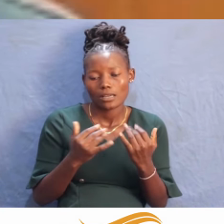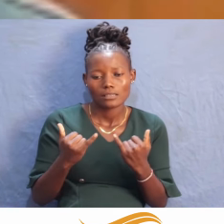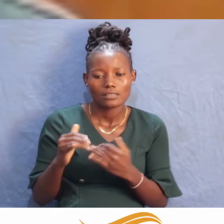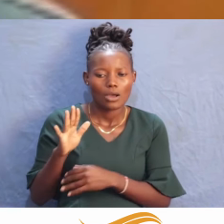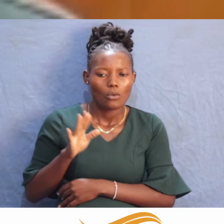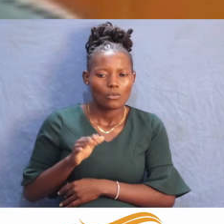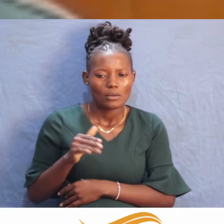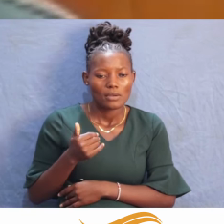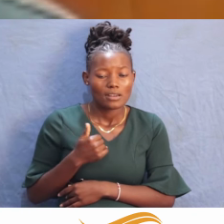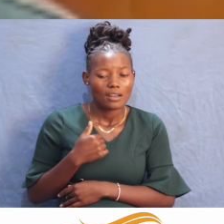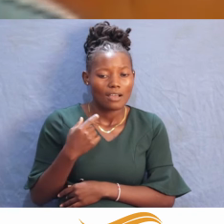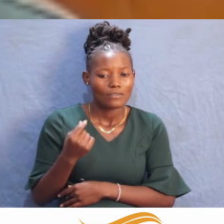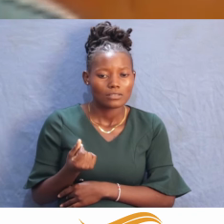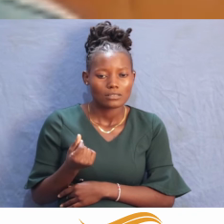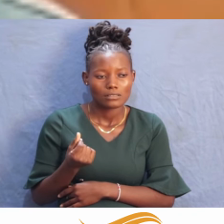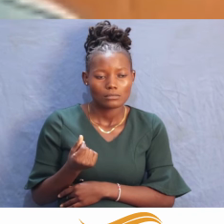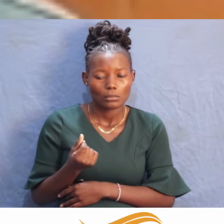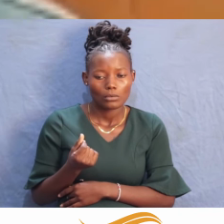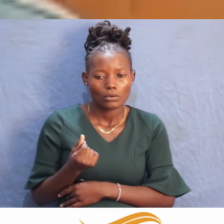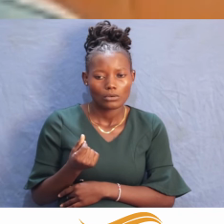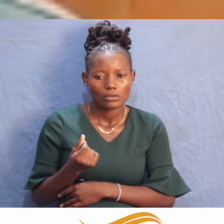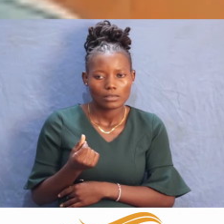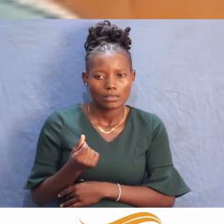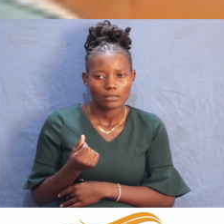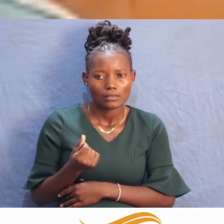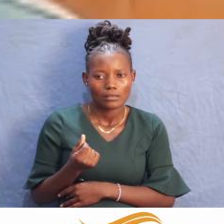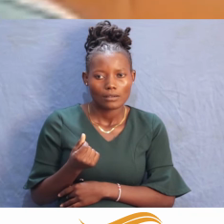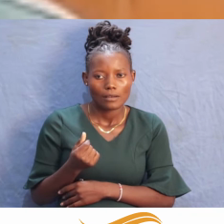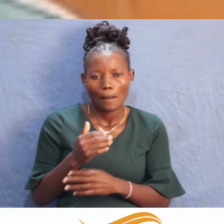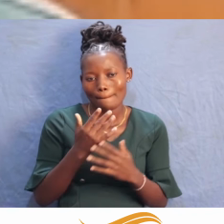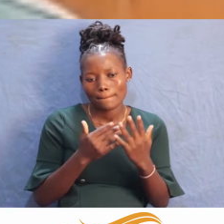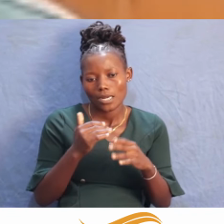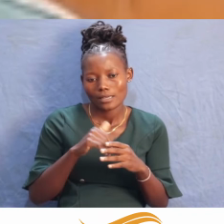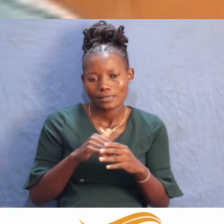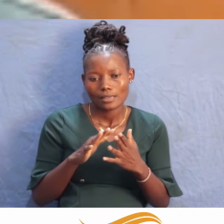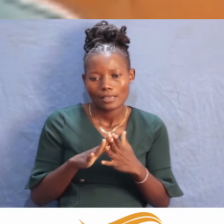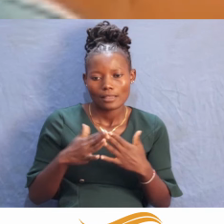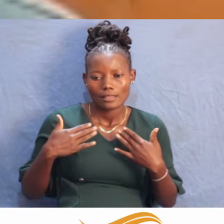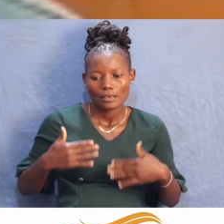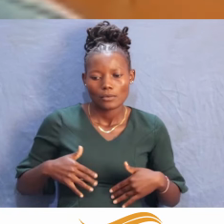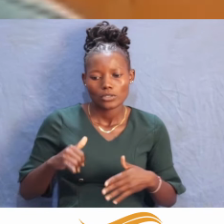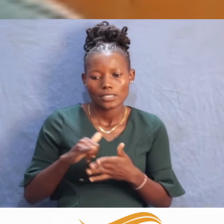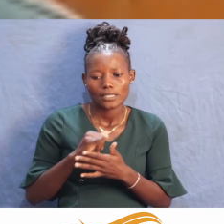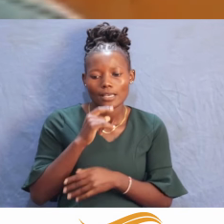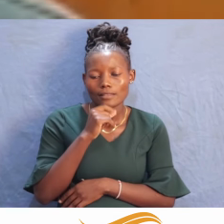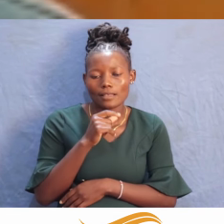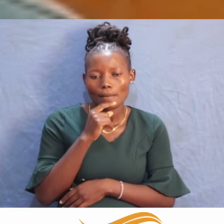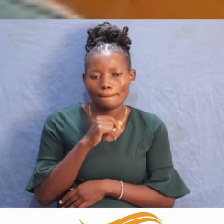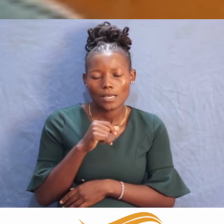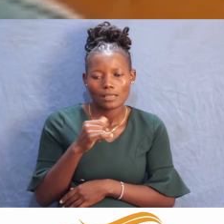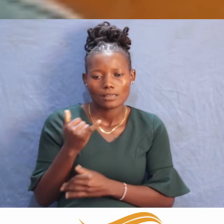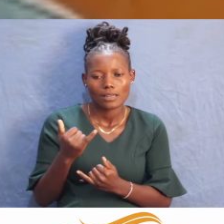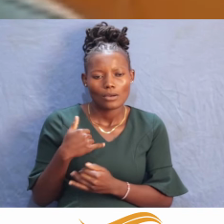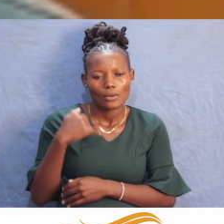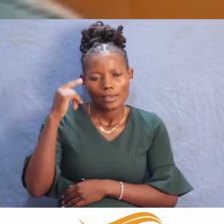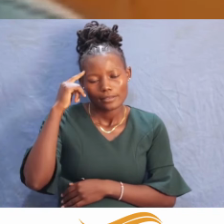women have smaller, less liters of blood in the body than a male. So I think